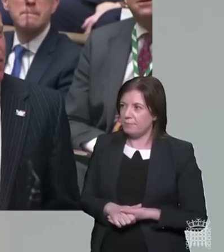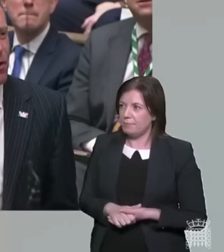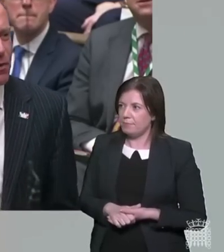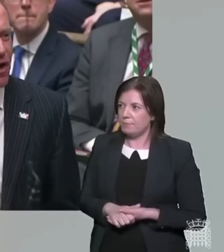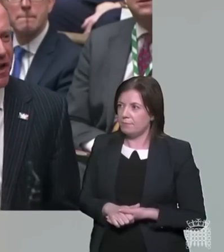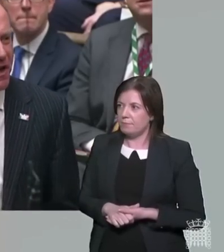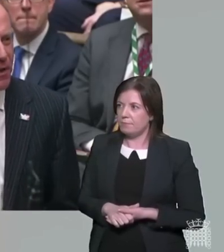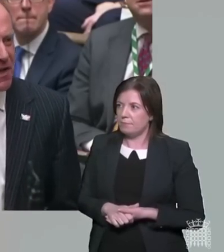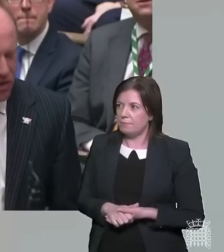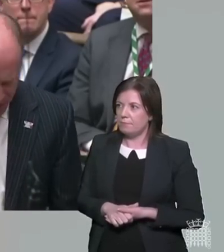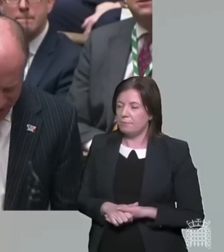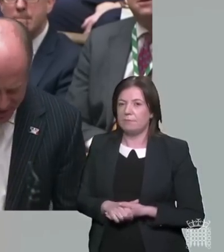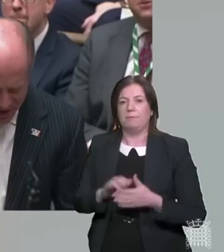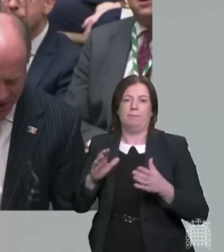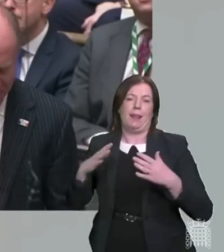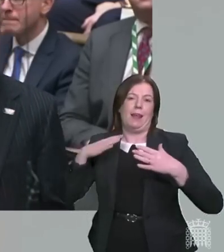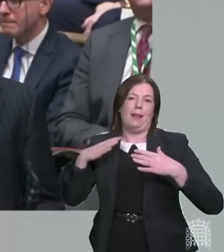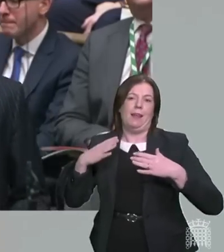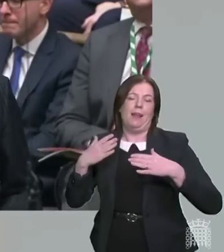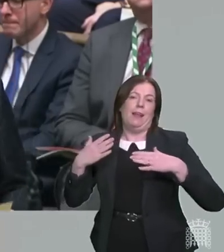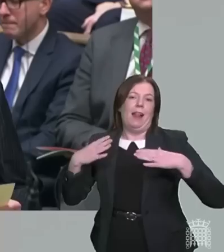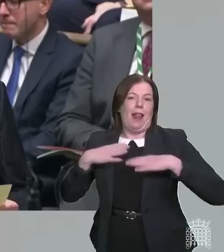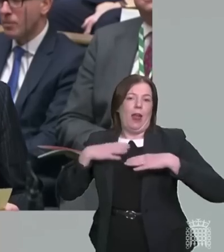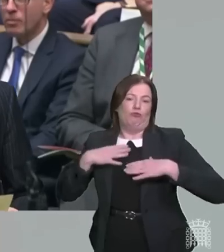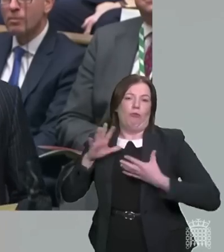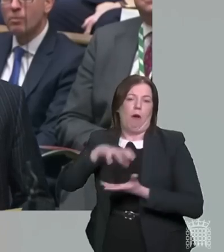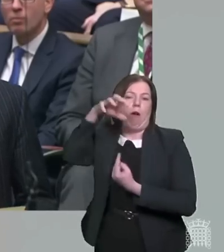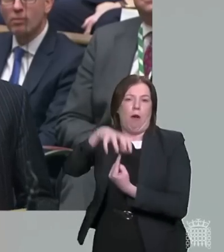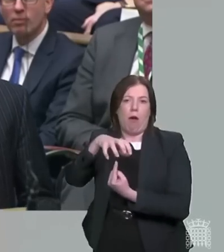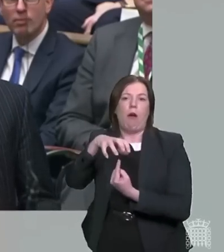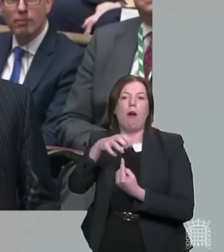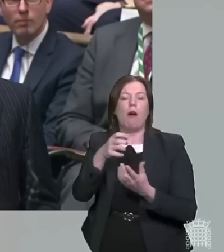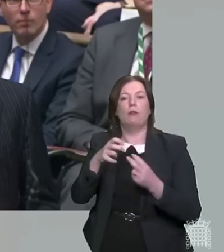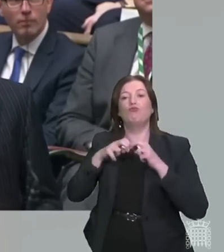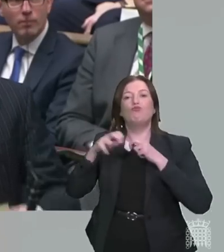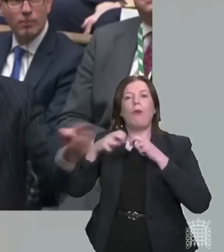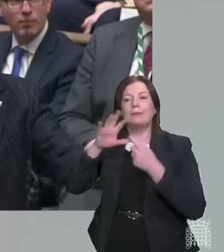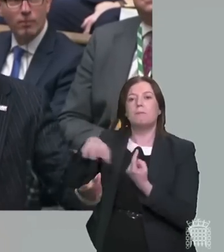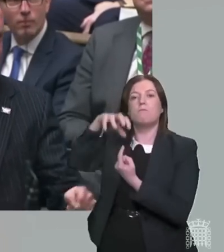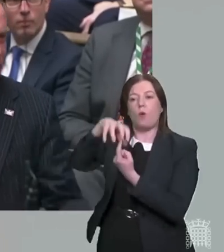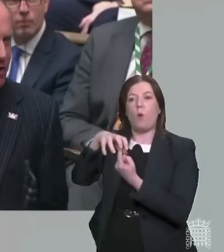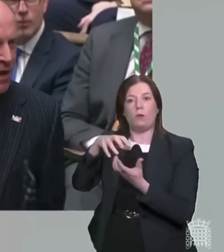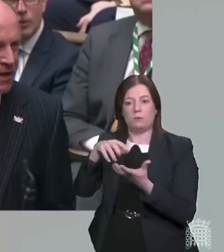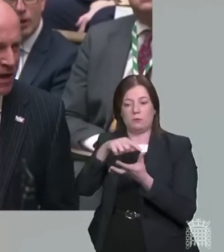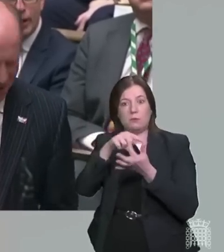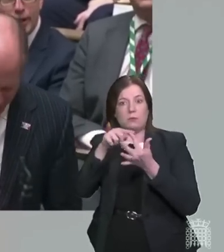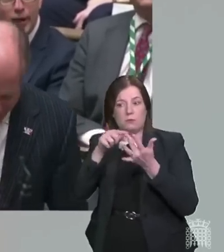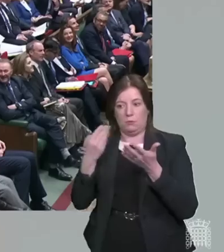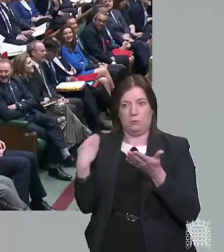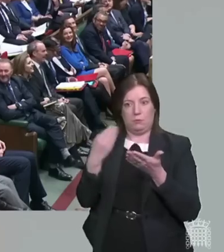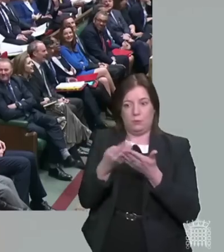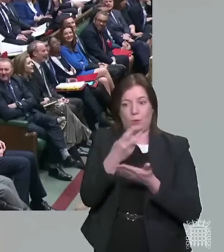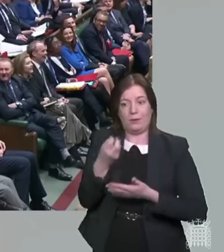the brand new Duncan Edwards leisure facility, and a transport interchange project secured since my election in